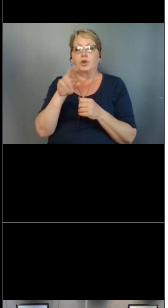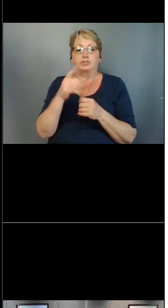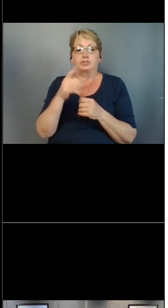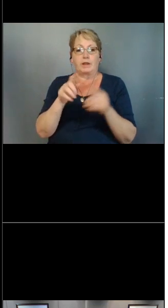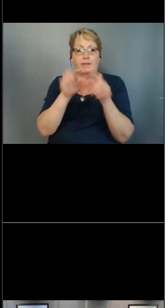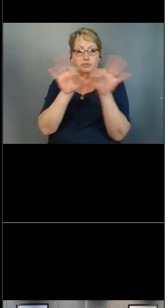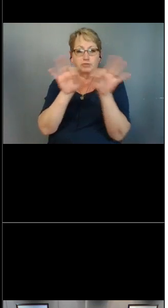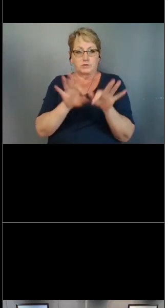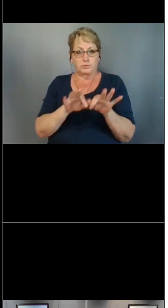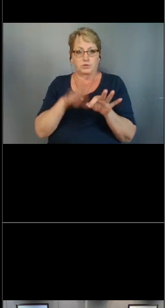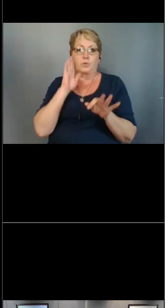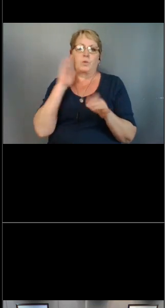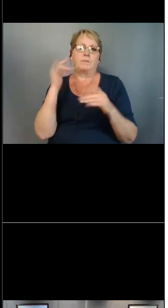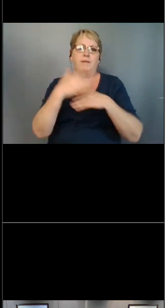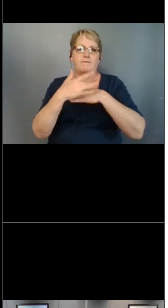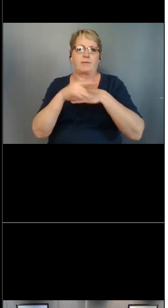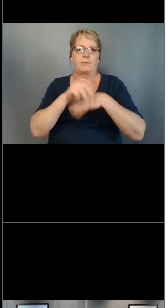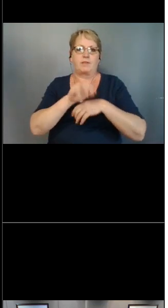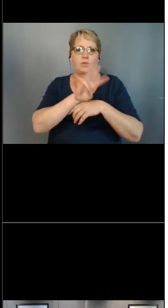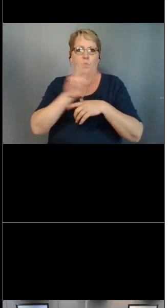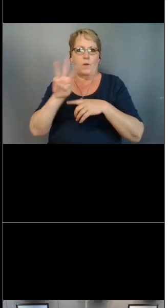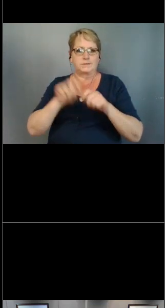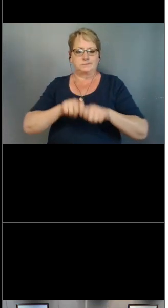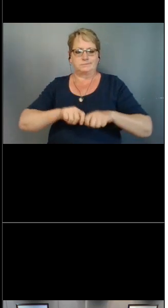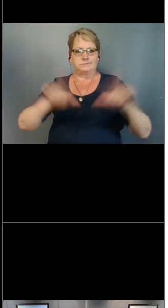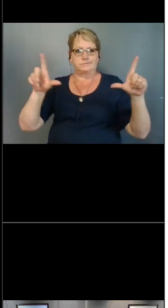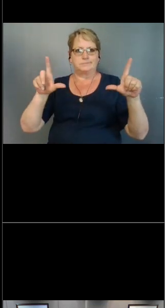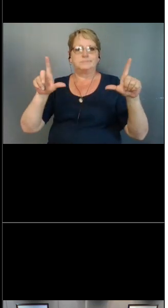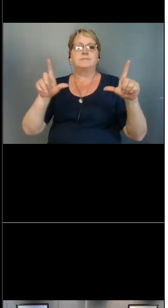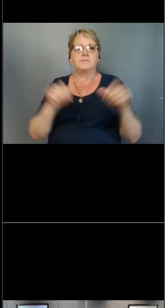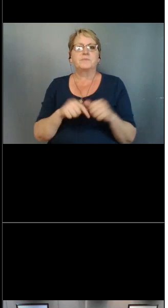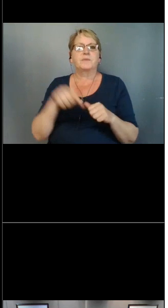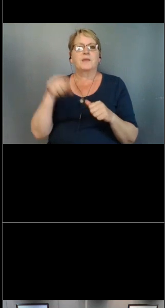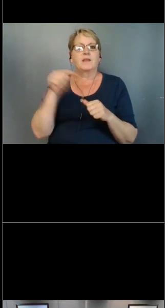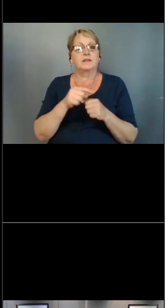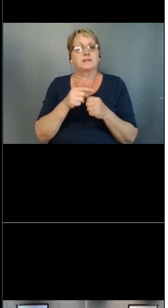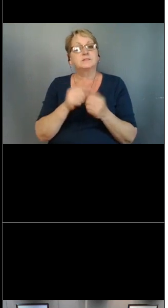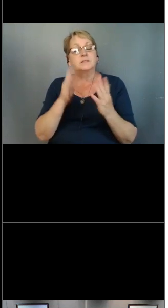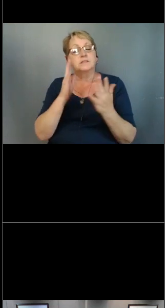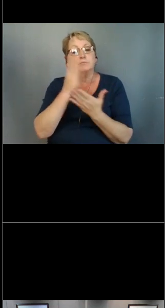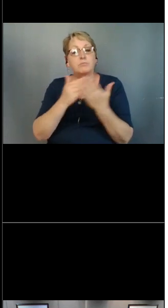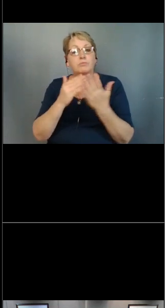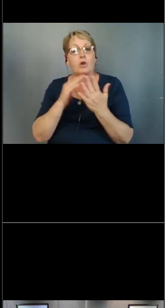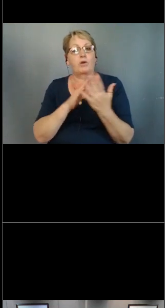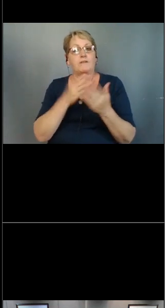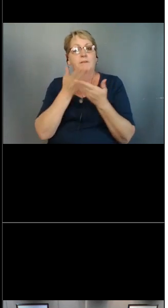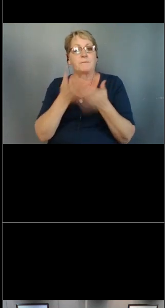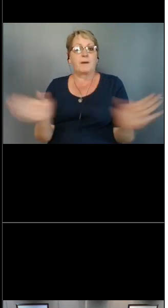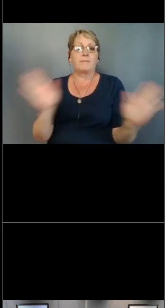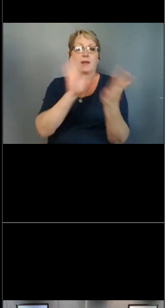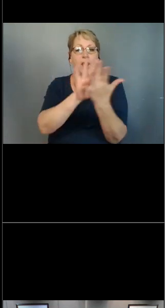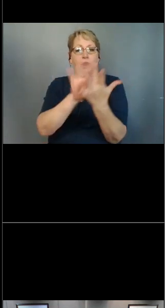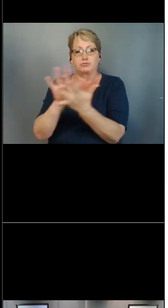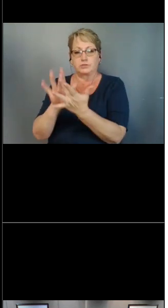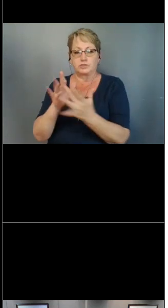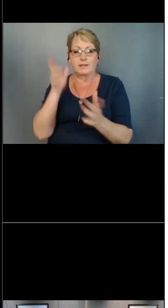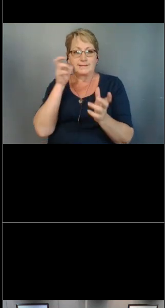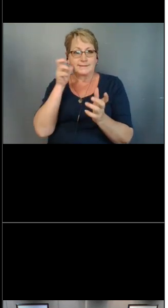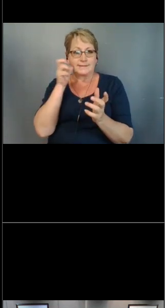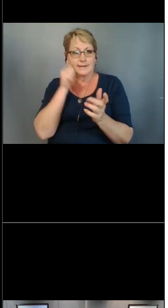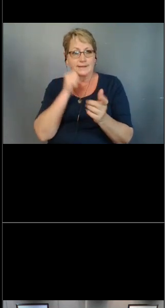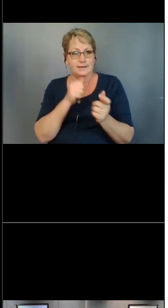will be available on our website. This hearing is part of our ongoing public outreach aimed at listening and reacting to our riders and